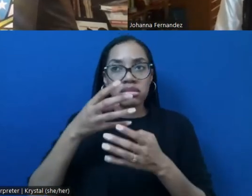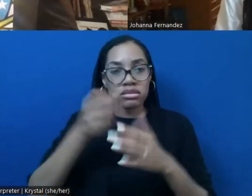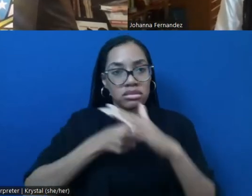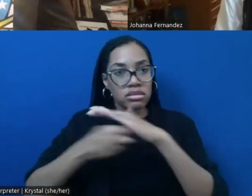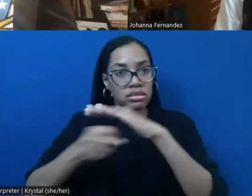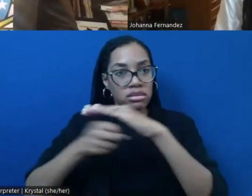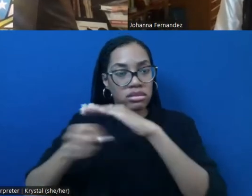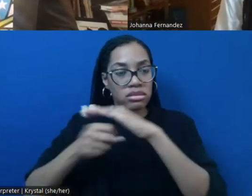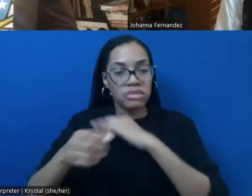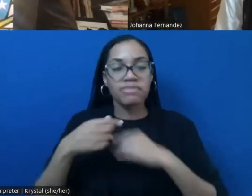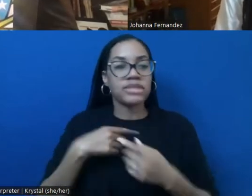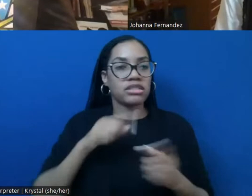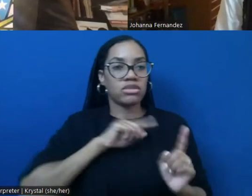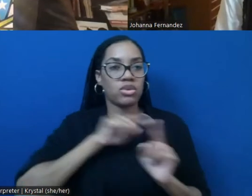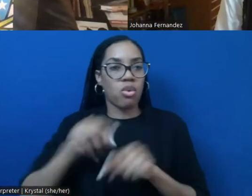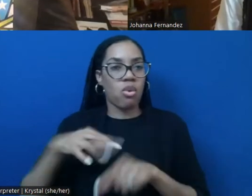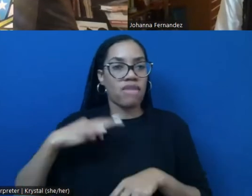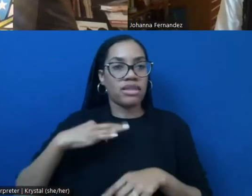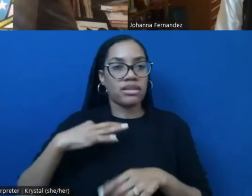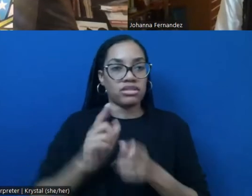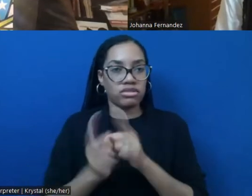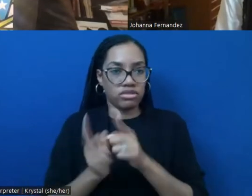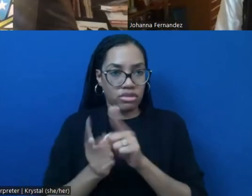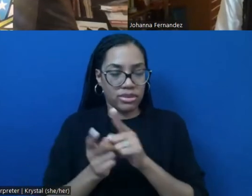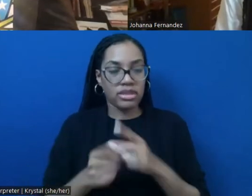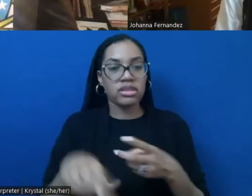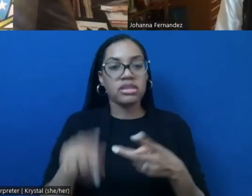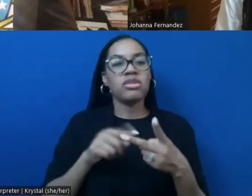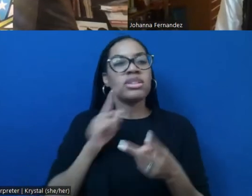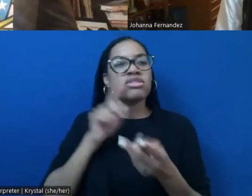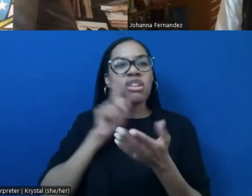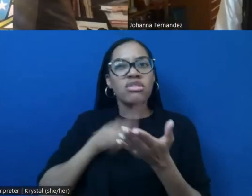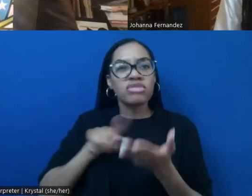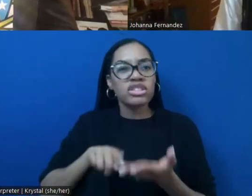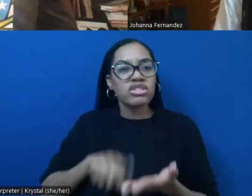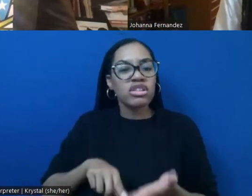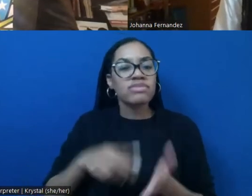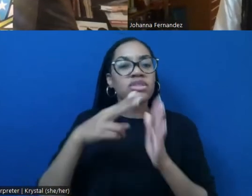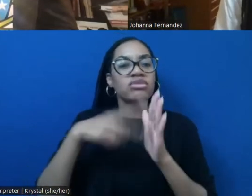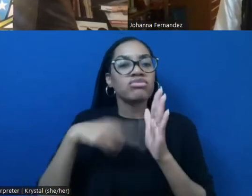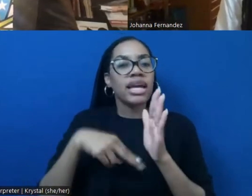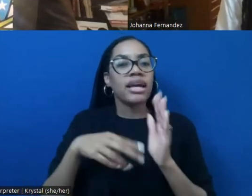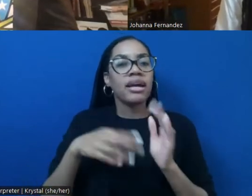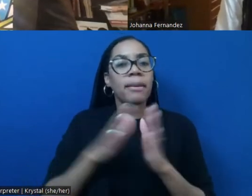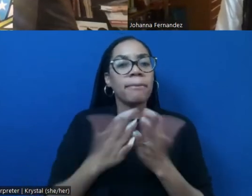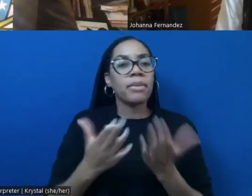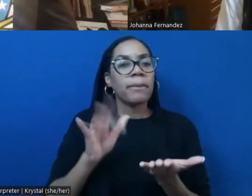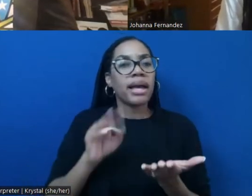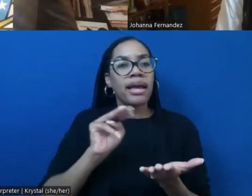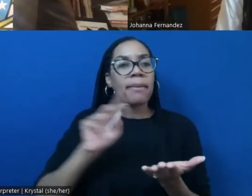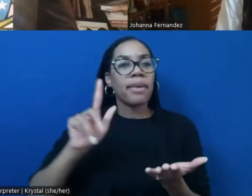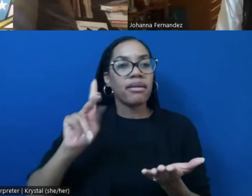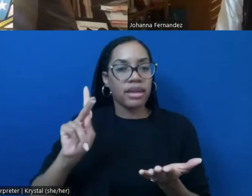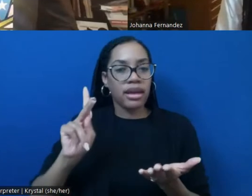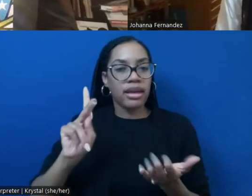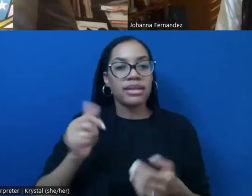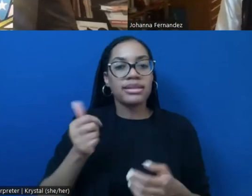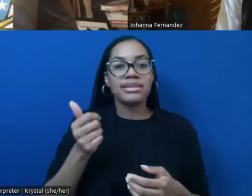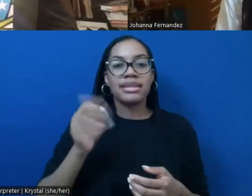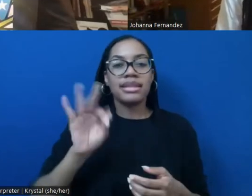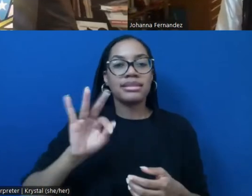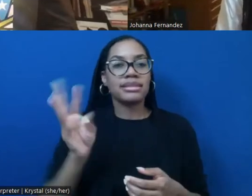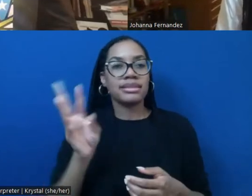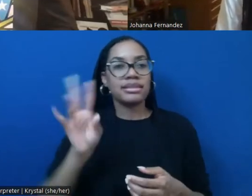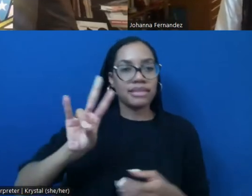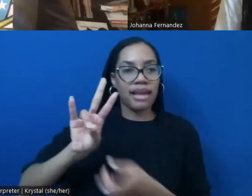Go From Here? A book written by Martin Luther King in 1967. And Thomas Merton's Seven